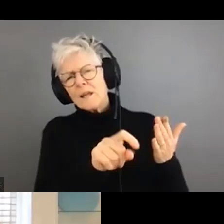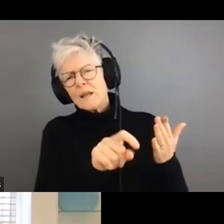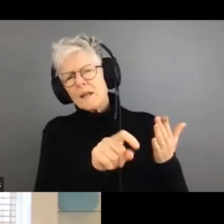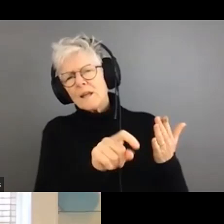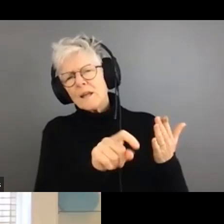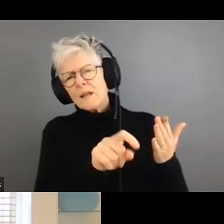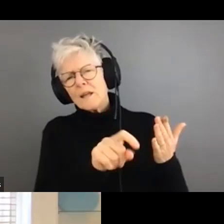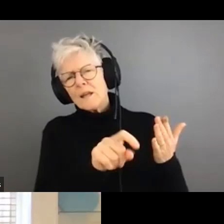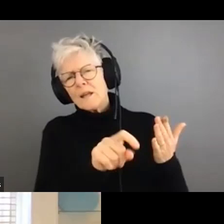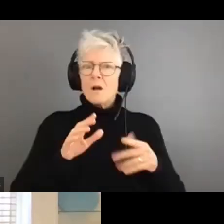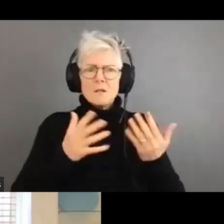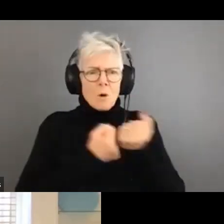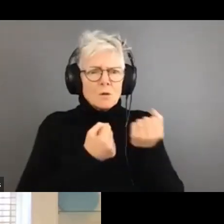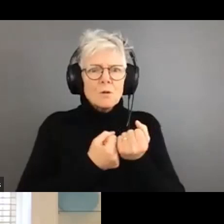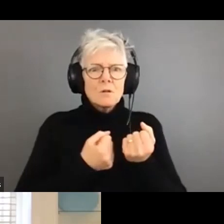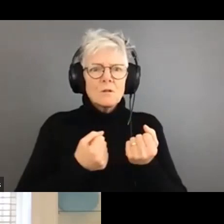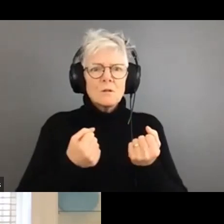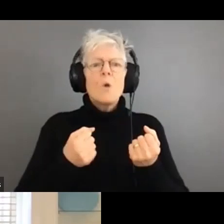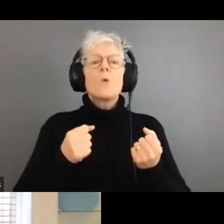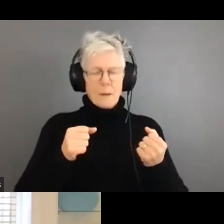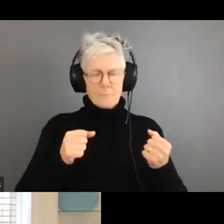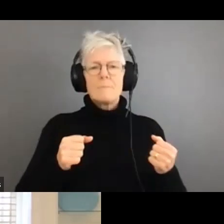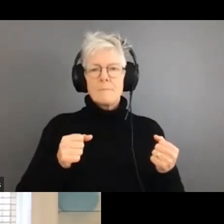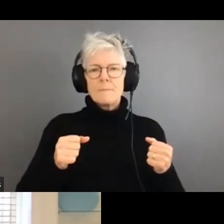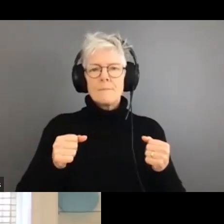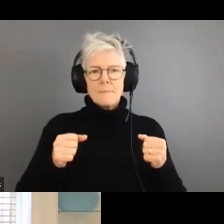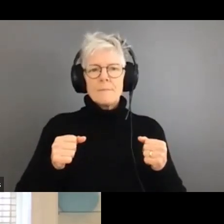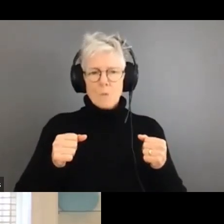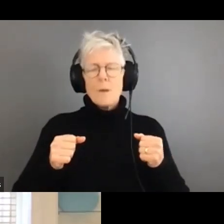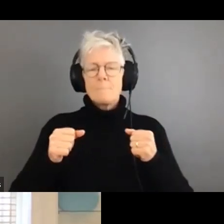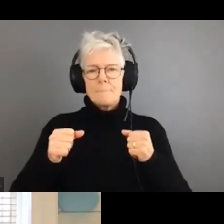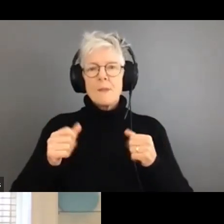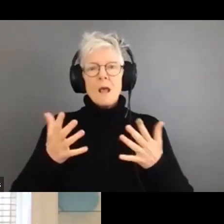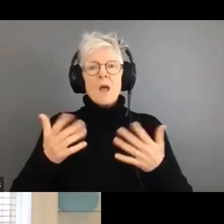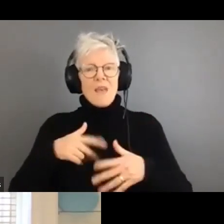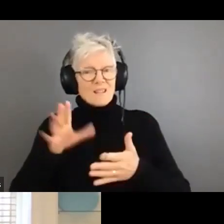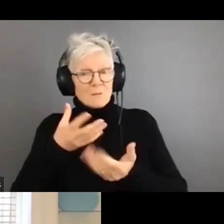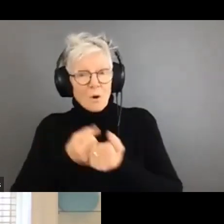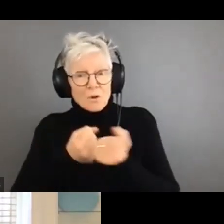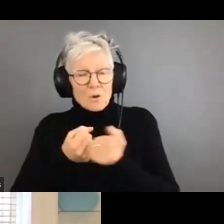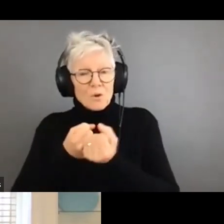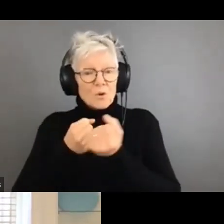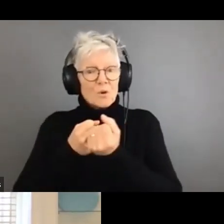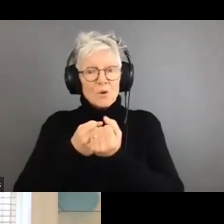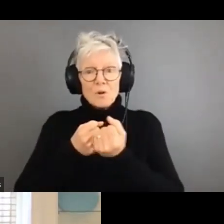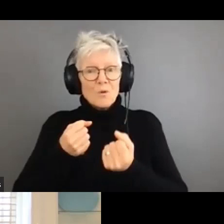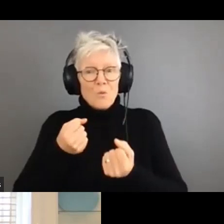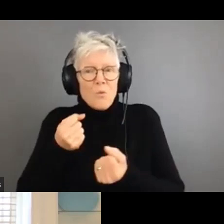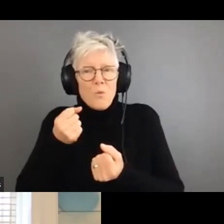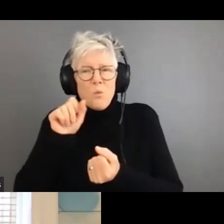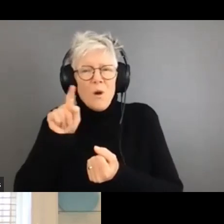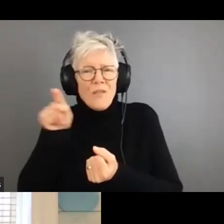like, yeah, absolutely, give us the money, but it's the recognition. And not every sponsor is